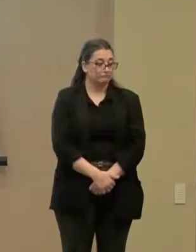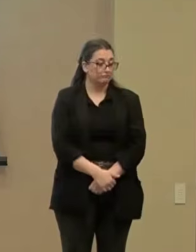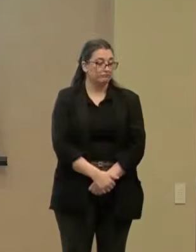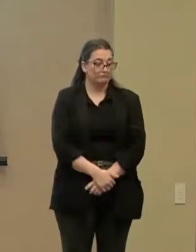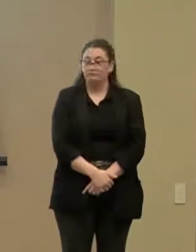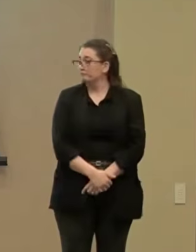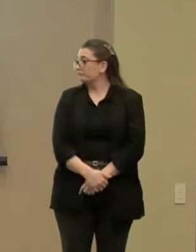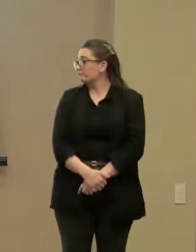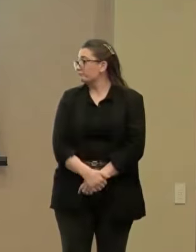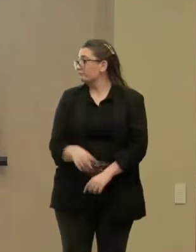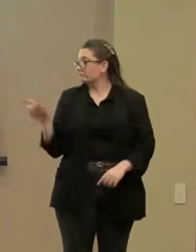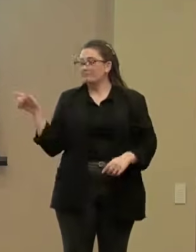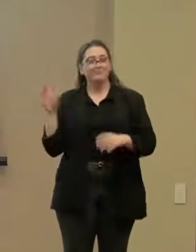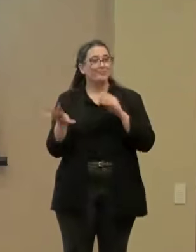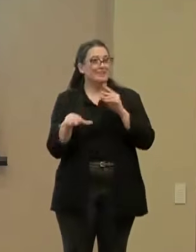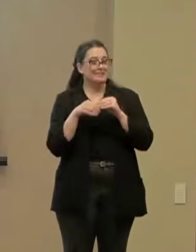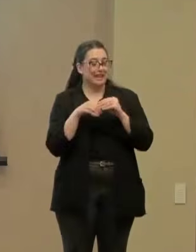I'd also like to speak on that.